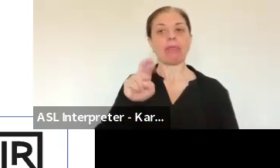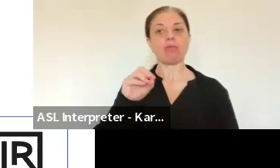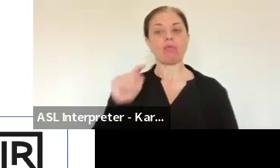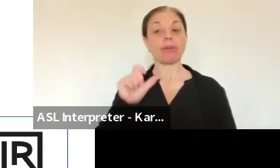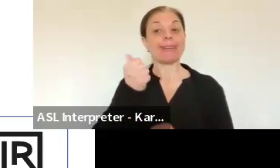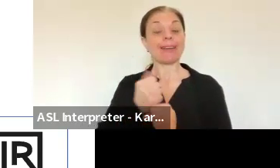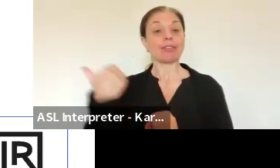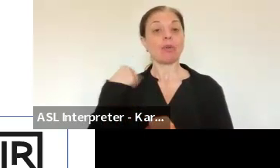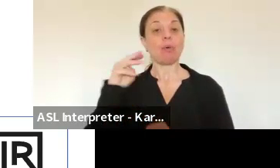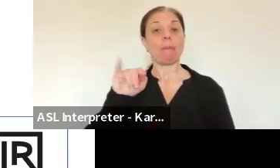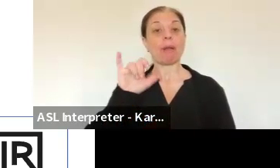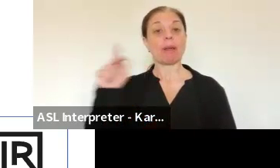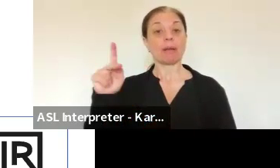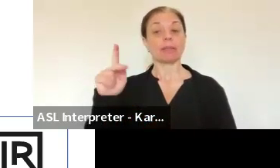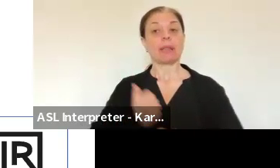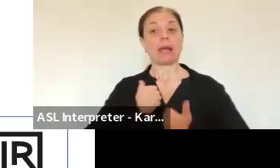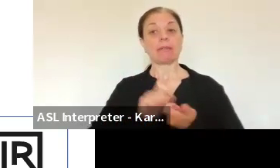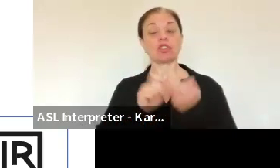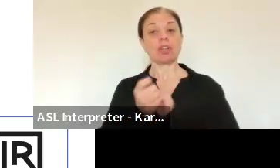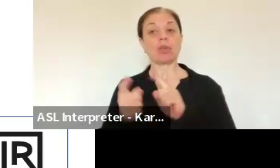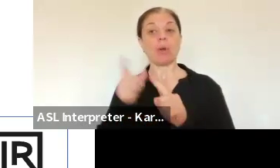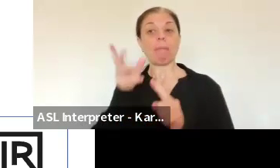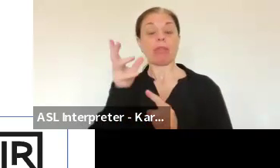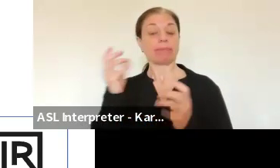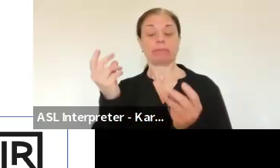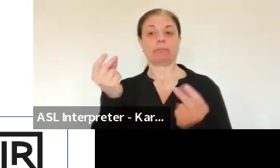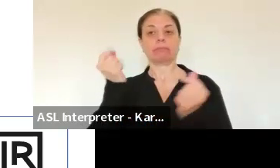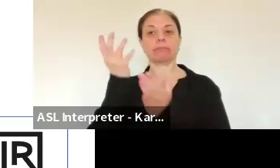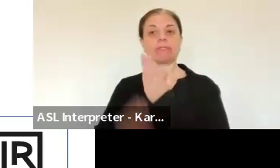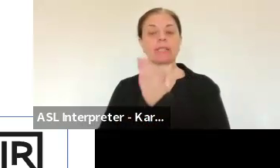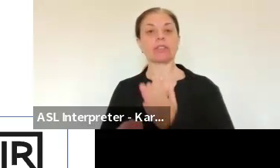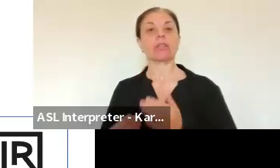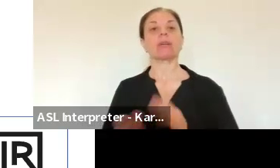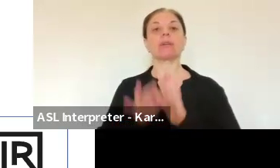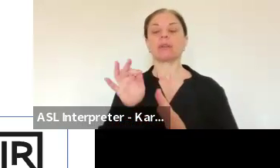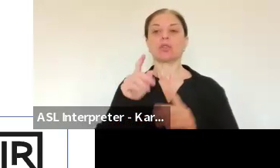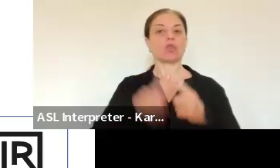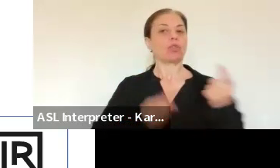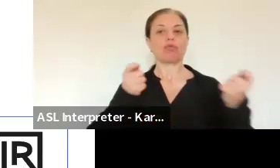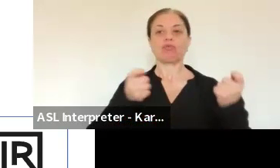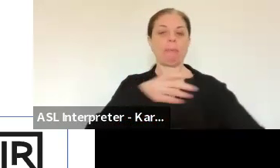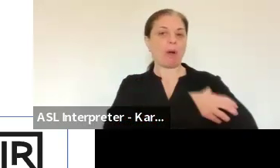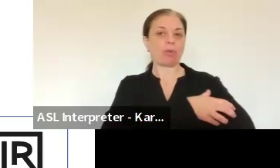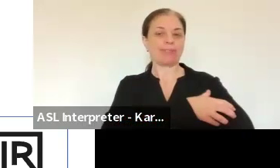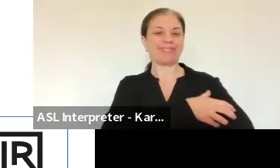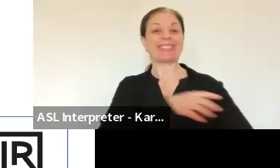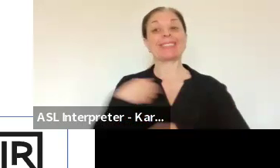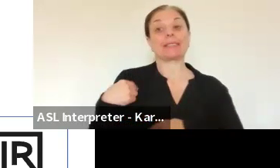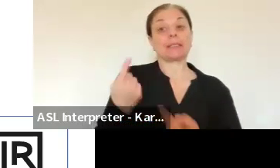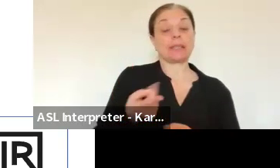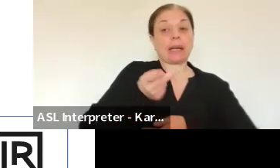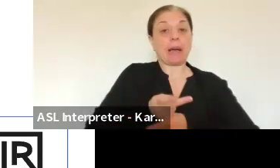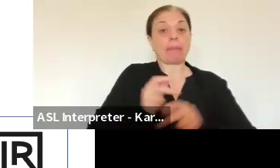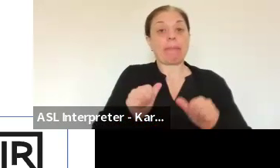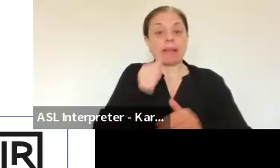Malik's life changed forever the night his mother mysteriously vanished, and he discovered that he had uncontrollable powers. Since then, he's kept his